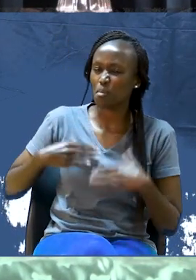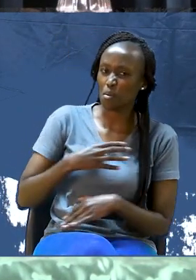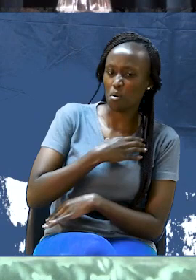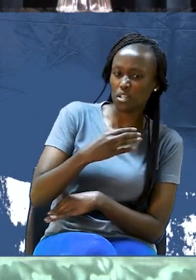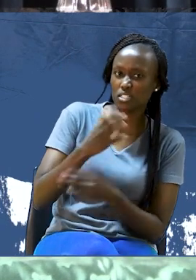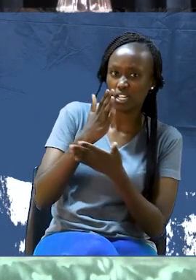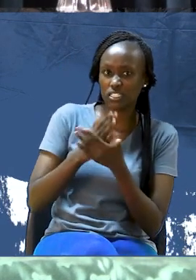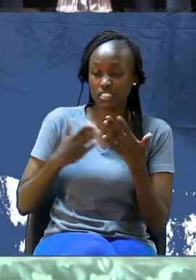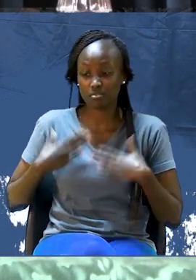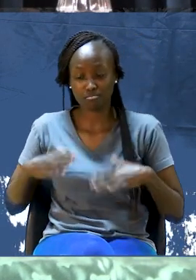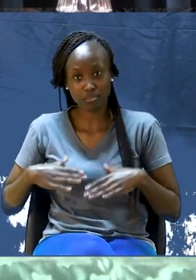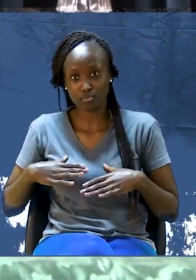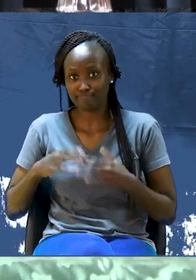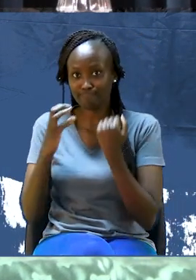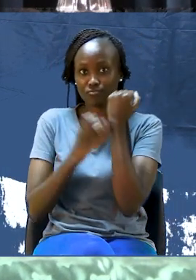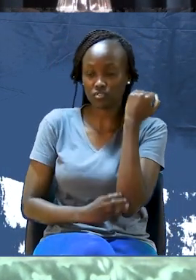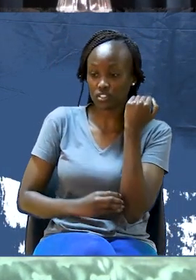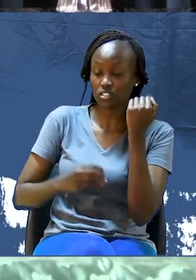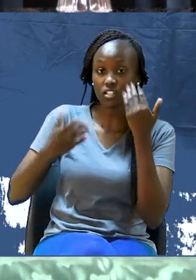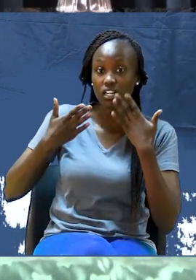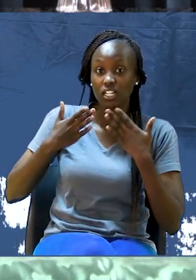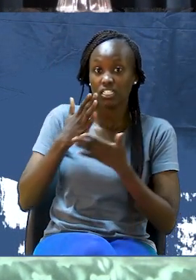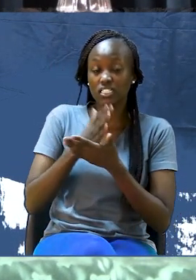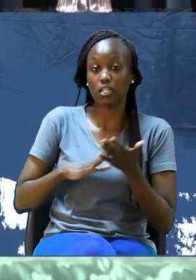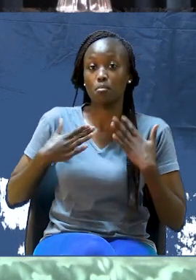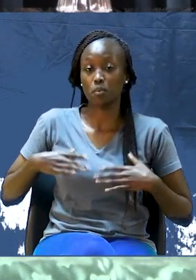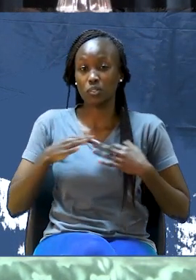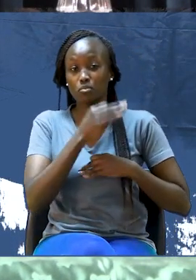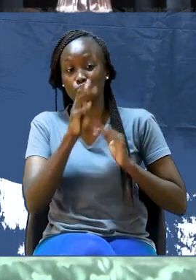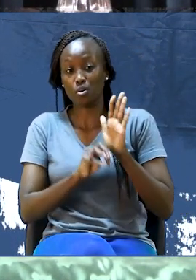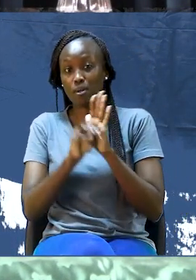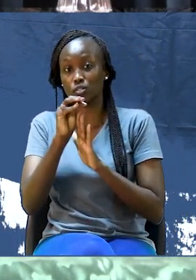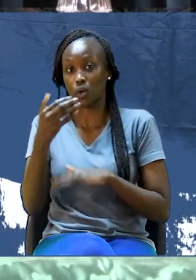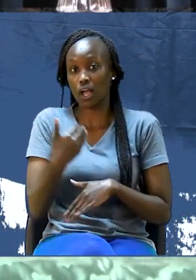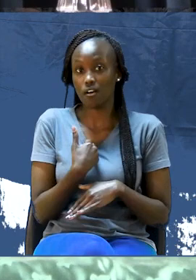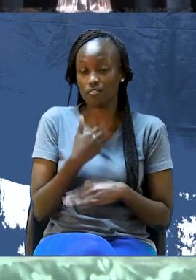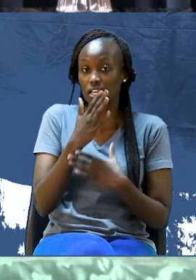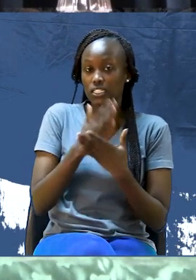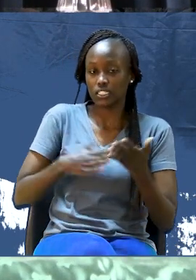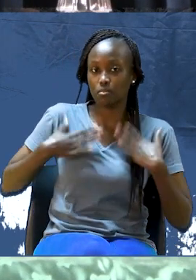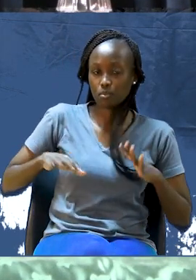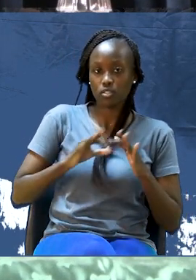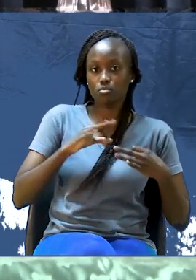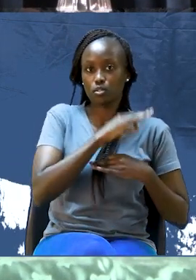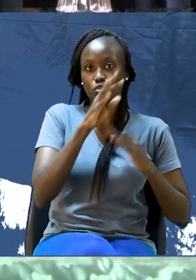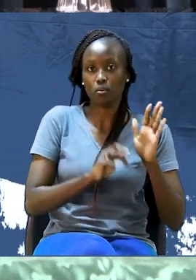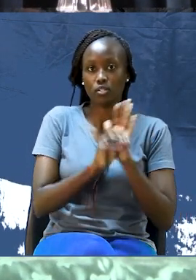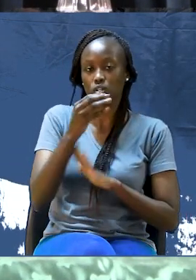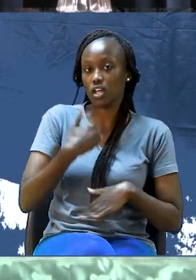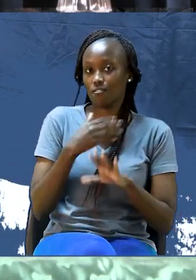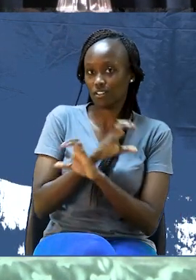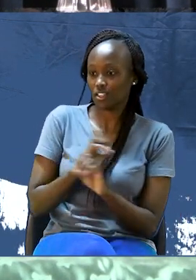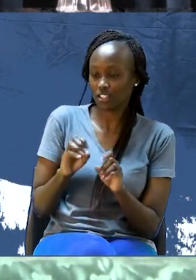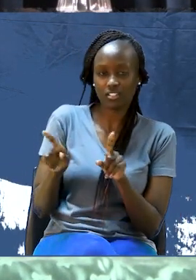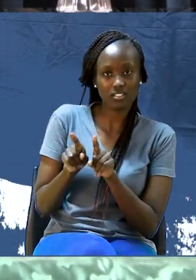with different levels of spiritual maturity. People come with different spiritual conditions. You see, people